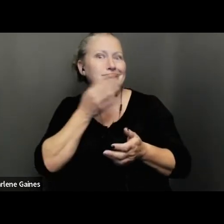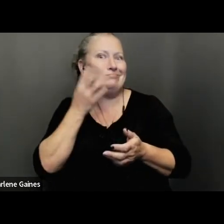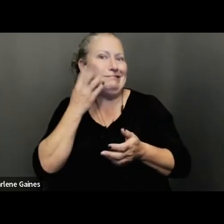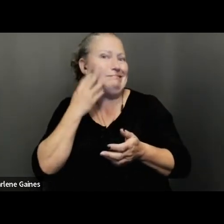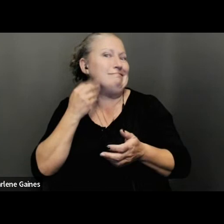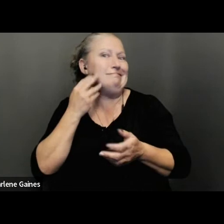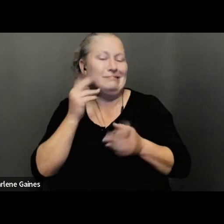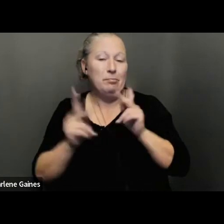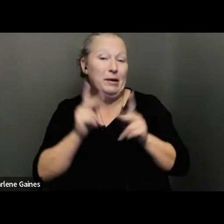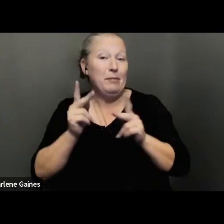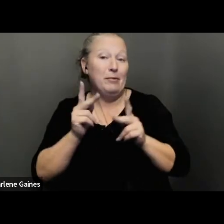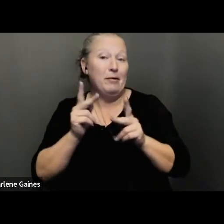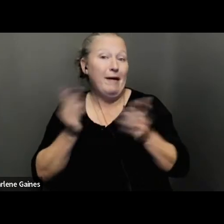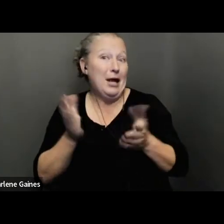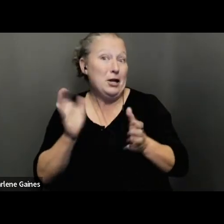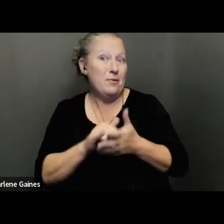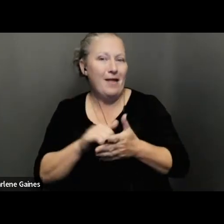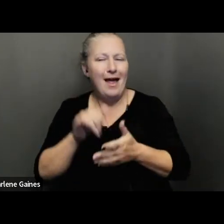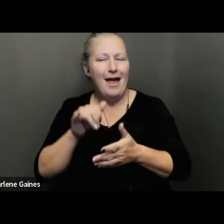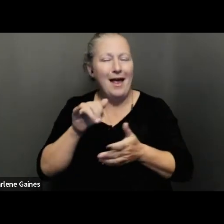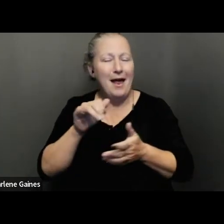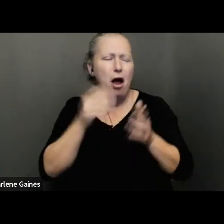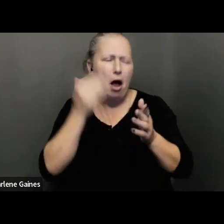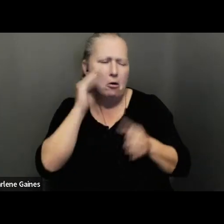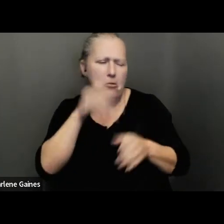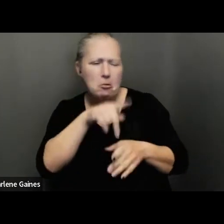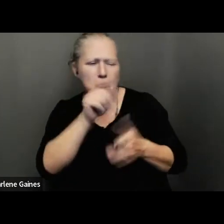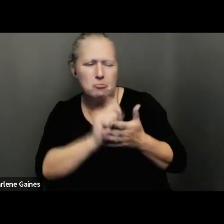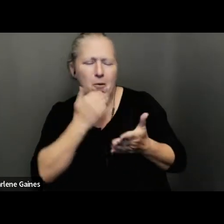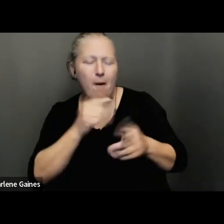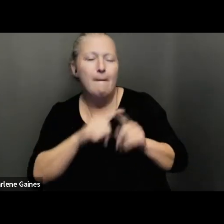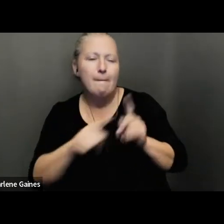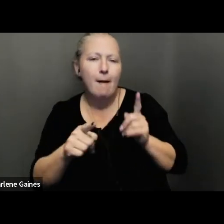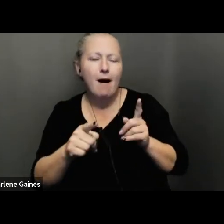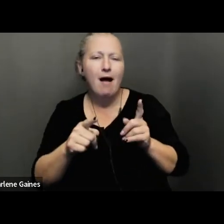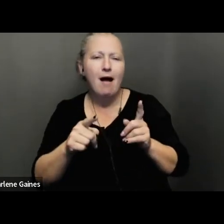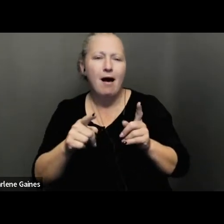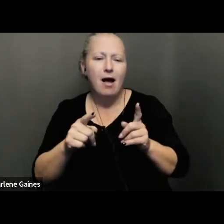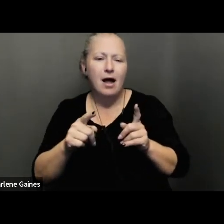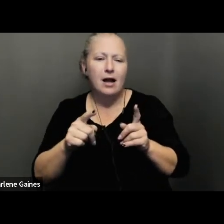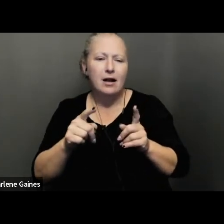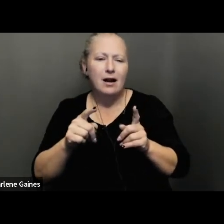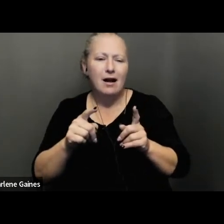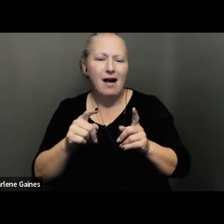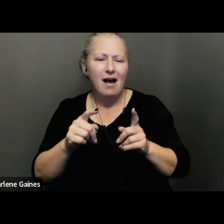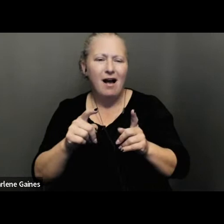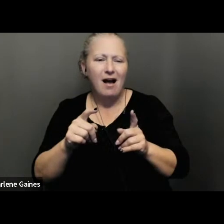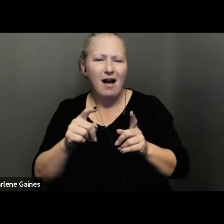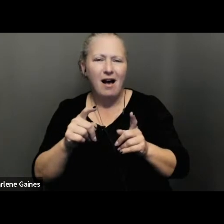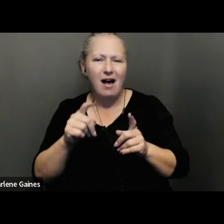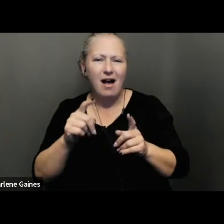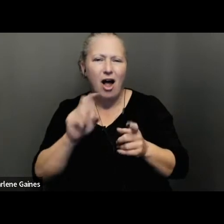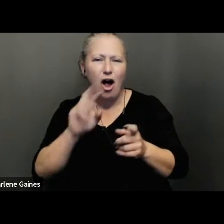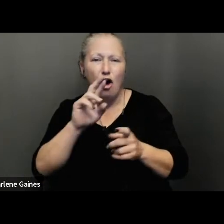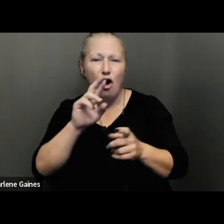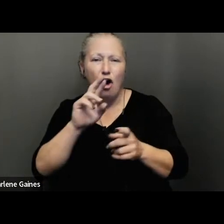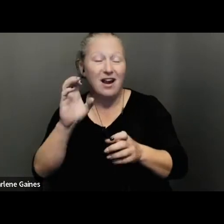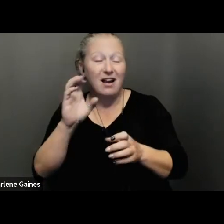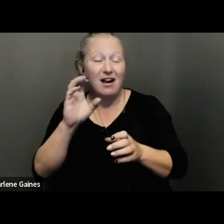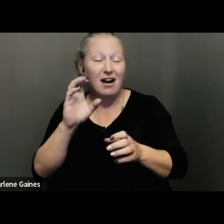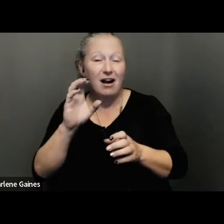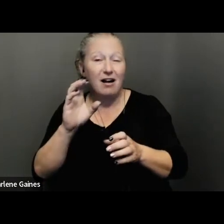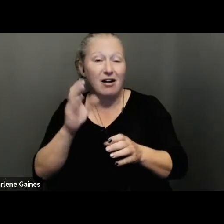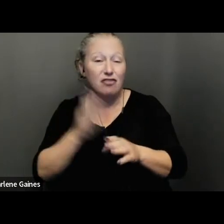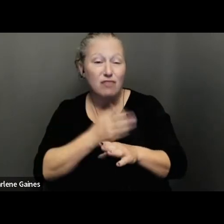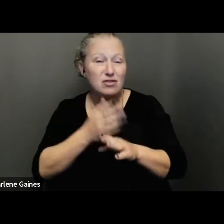write well, but the thing was, Reconstruction was such a mess, and it was not,